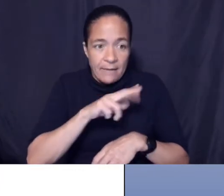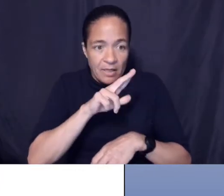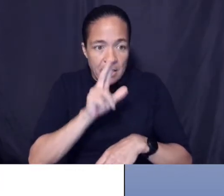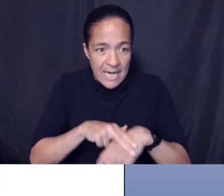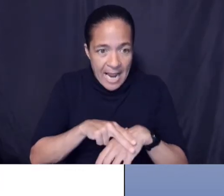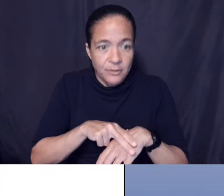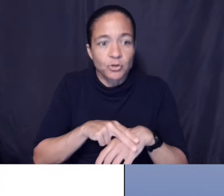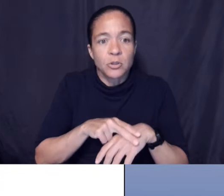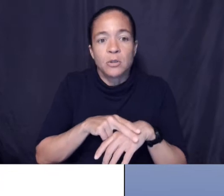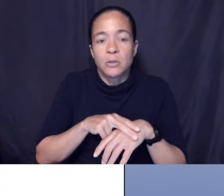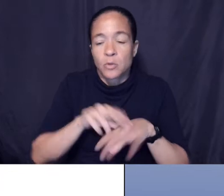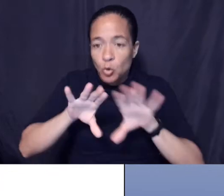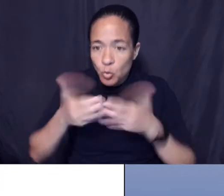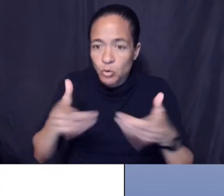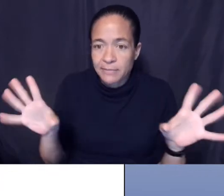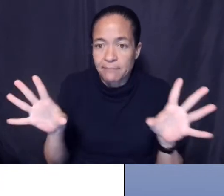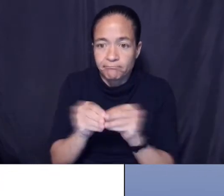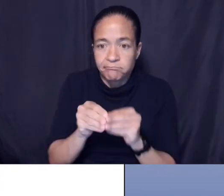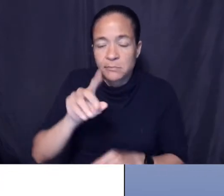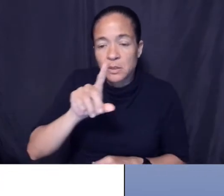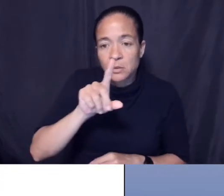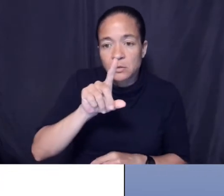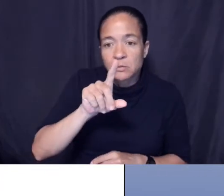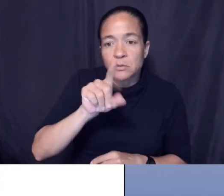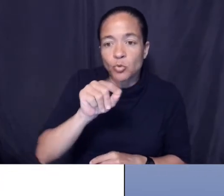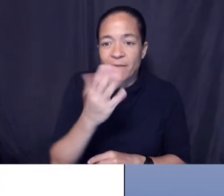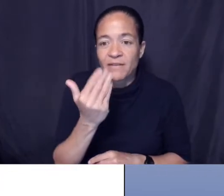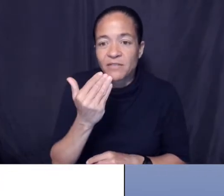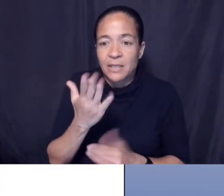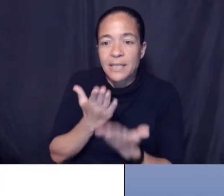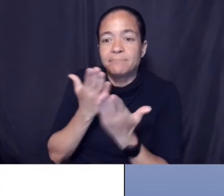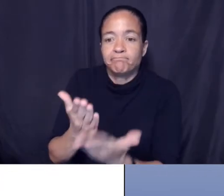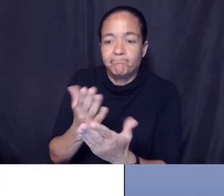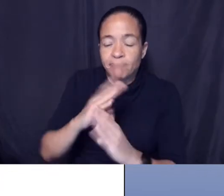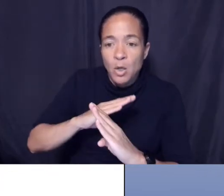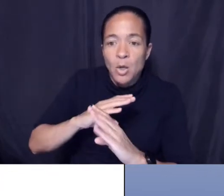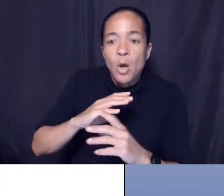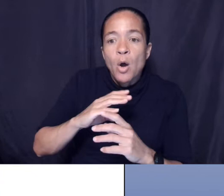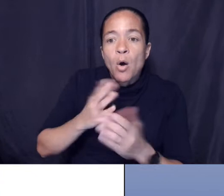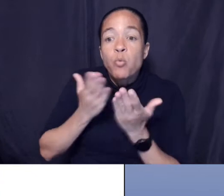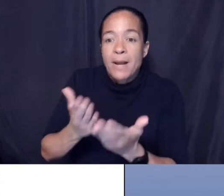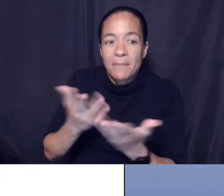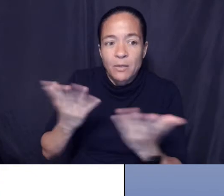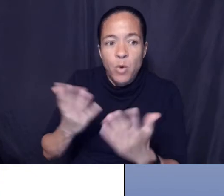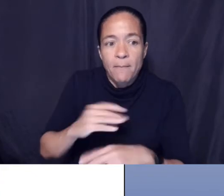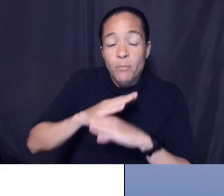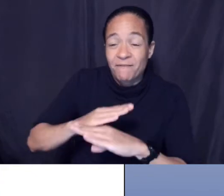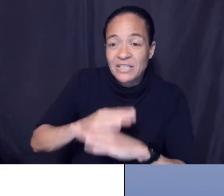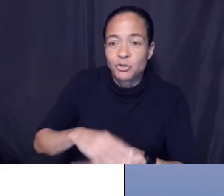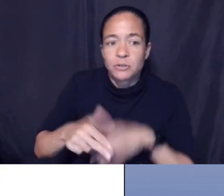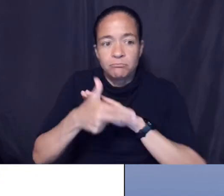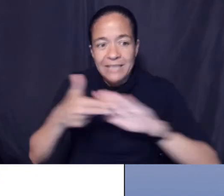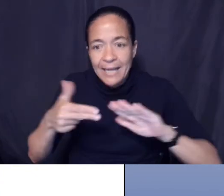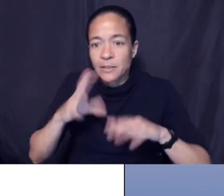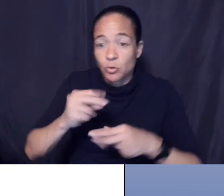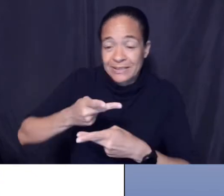recommendations group that convened in 2015. They provided recommendation for prevention, diagnosis, and treatment. One of the things that they